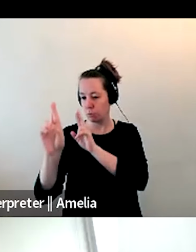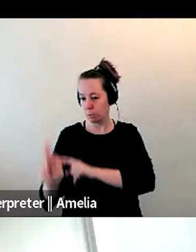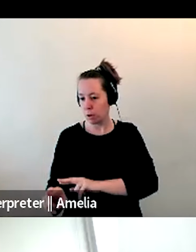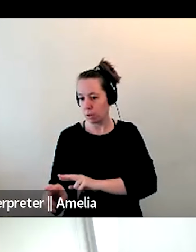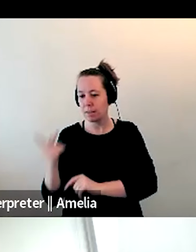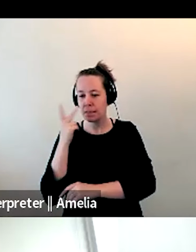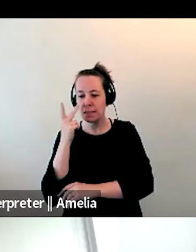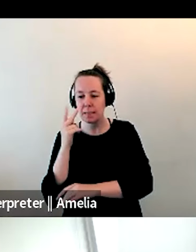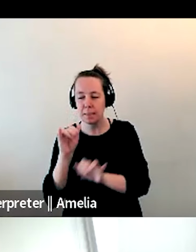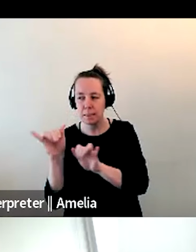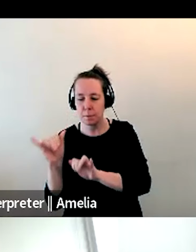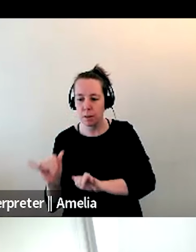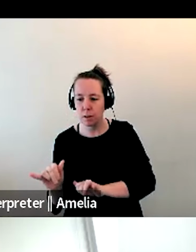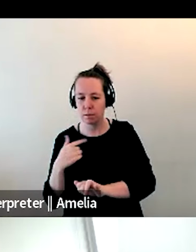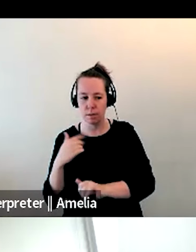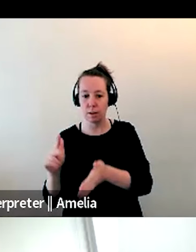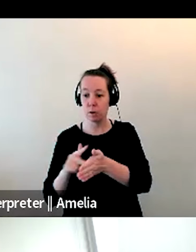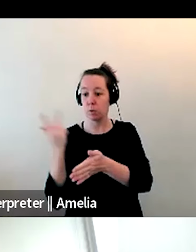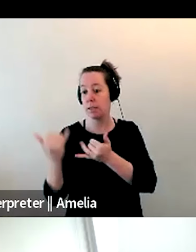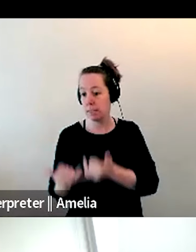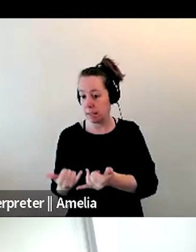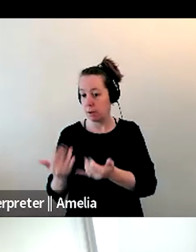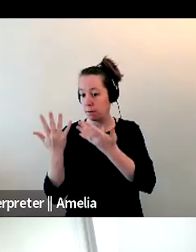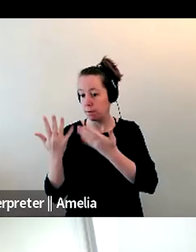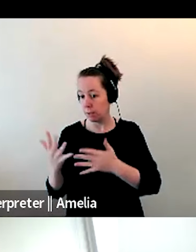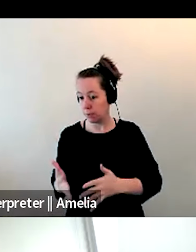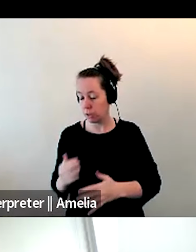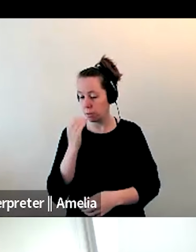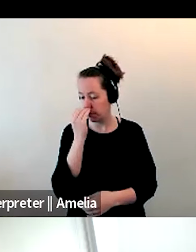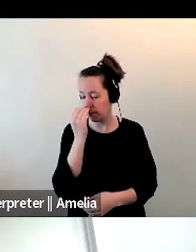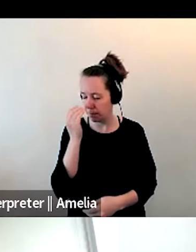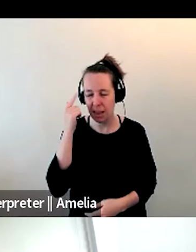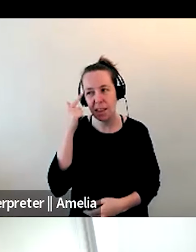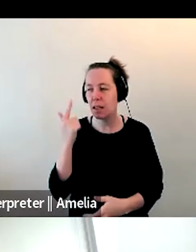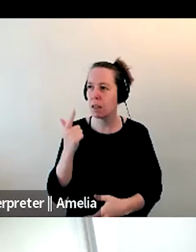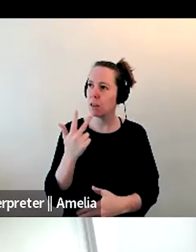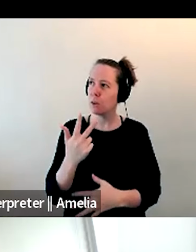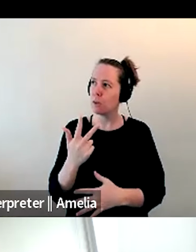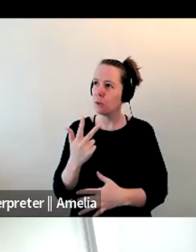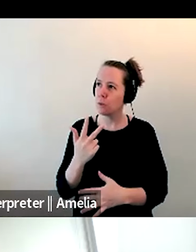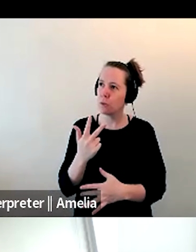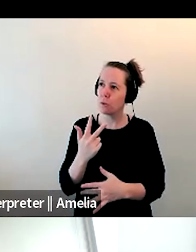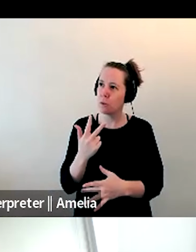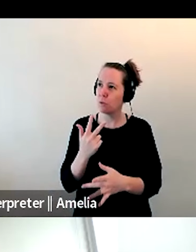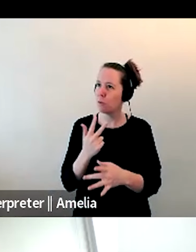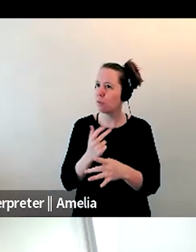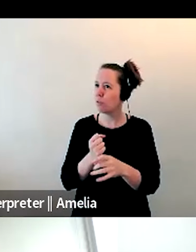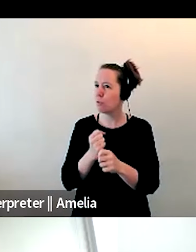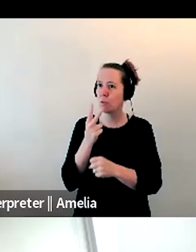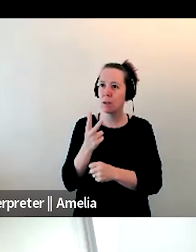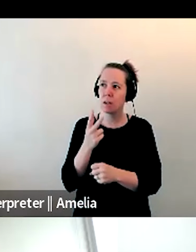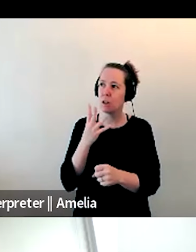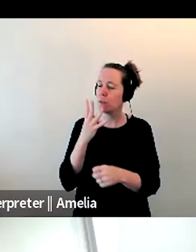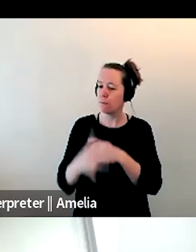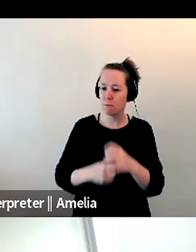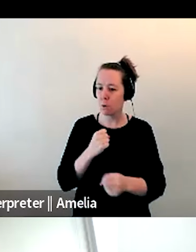recommend, and it's very interesting, every 3-4 years or every change of milestone or big change in